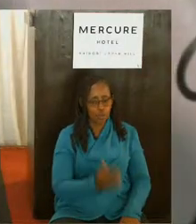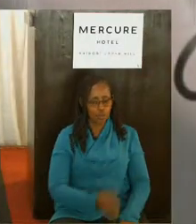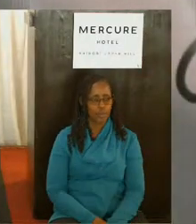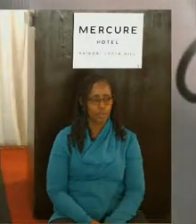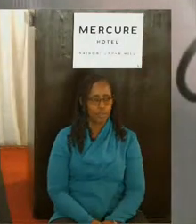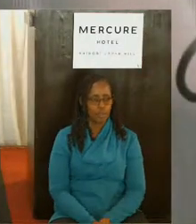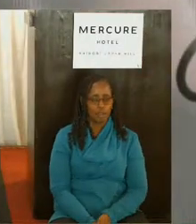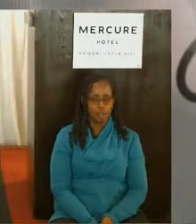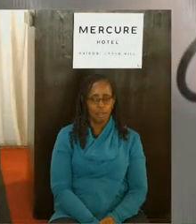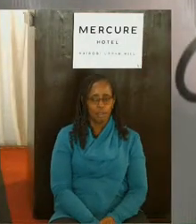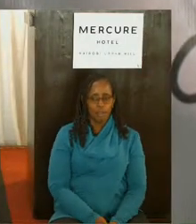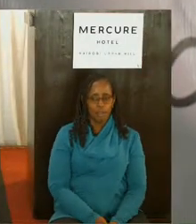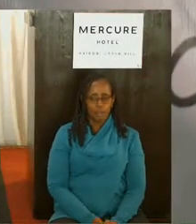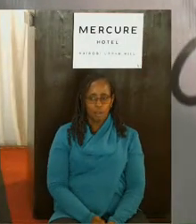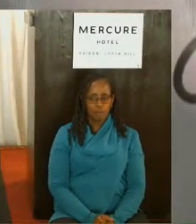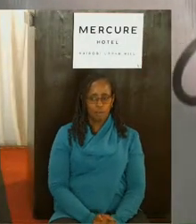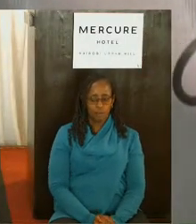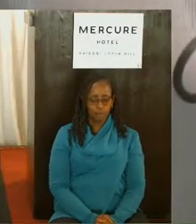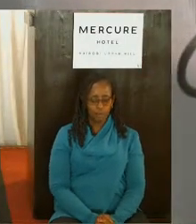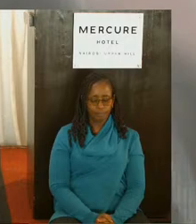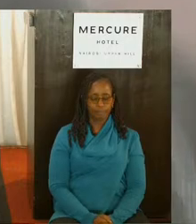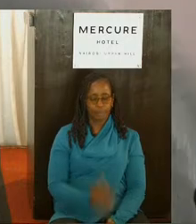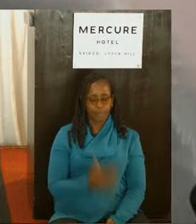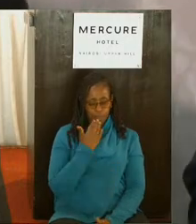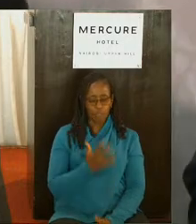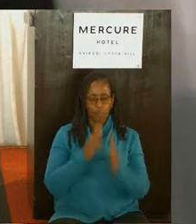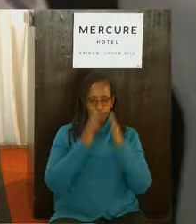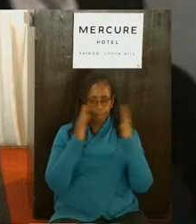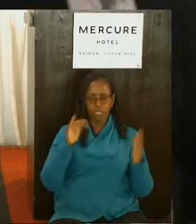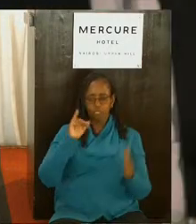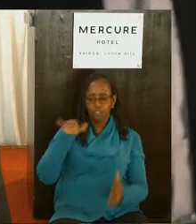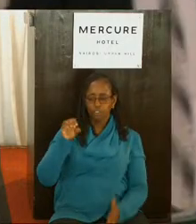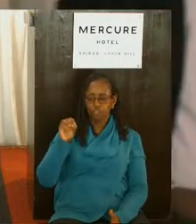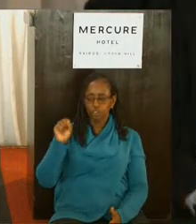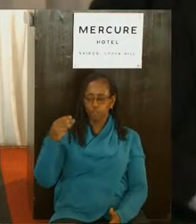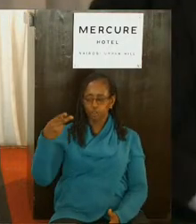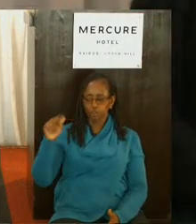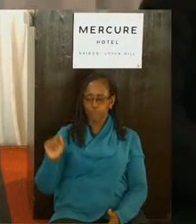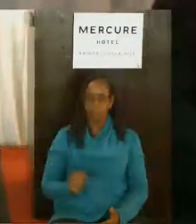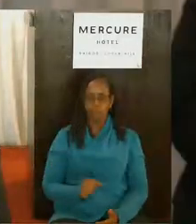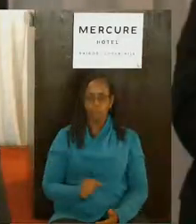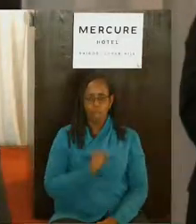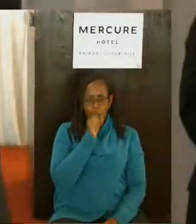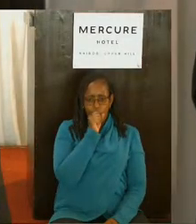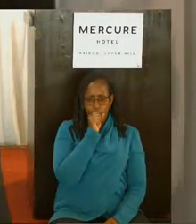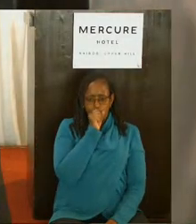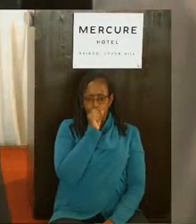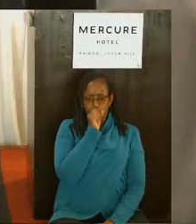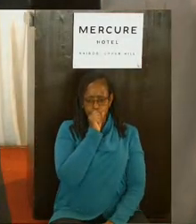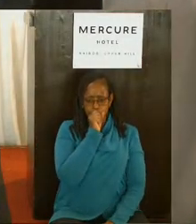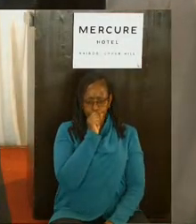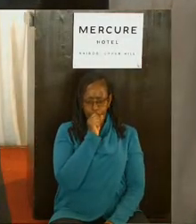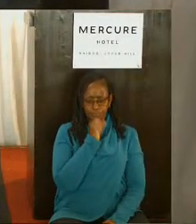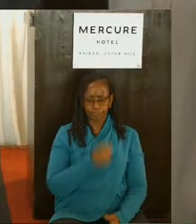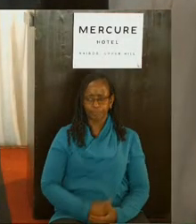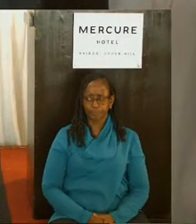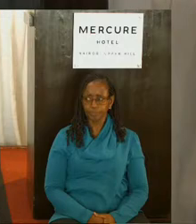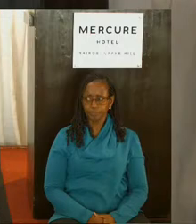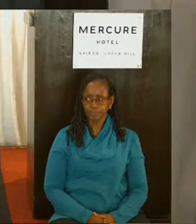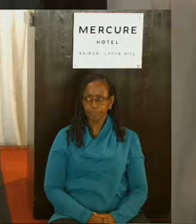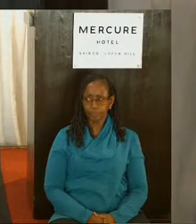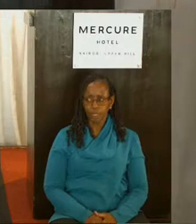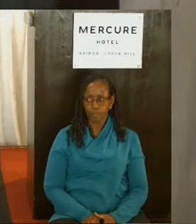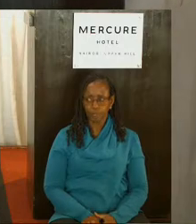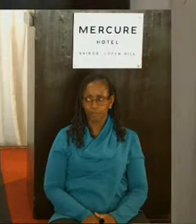thank you thank you very much Joshua speaking from the guts I could feel that I'm going to